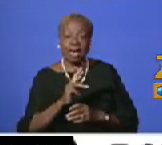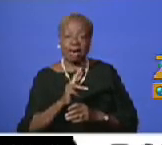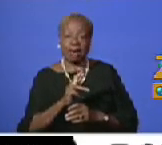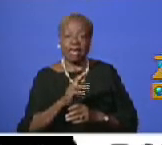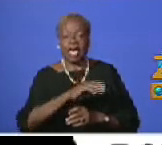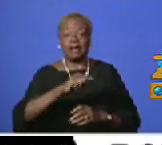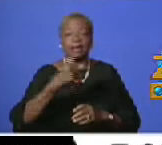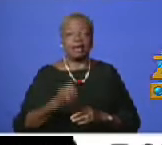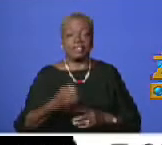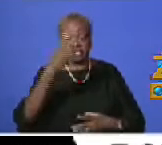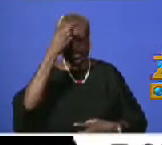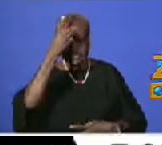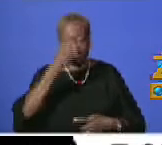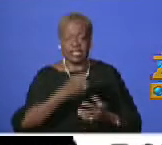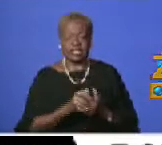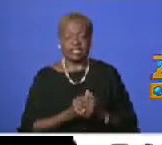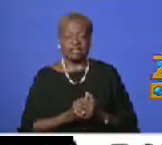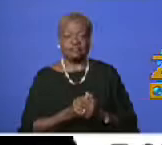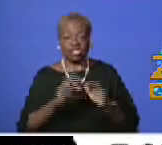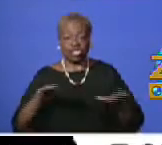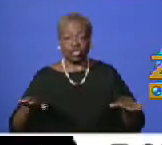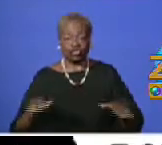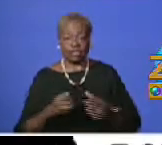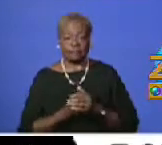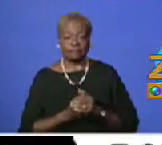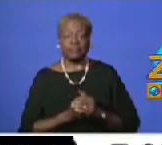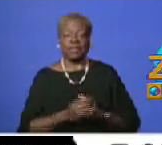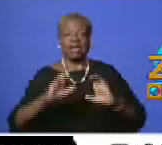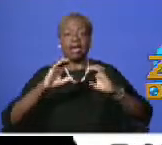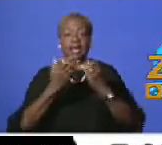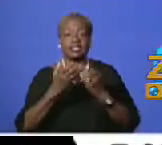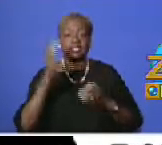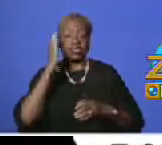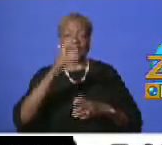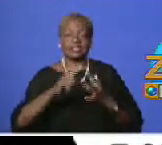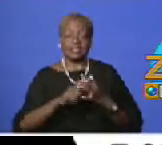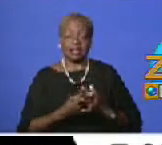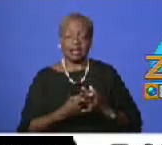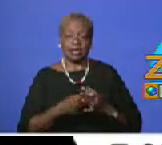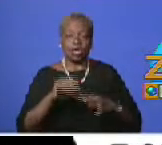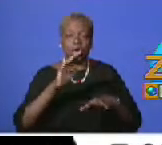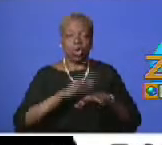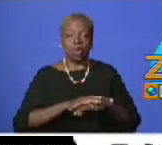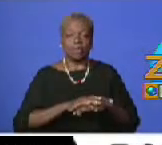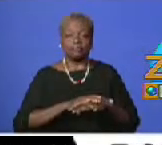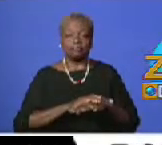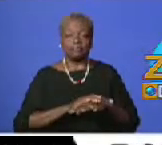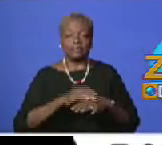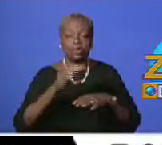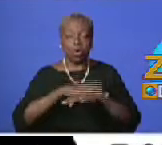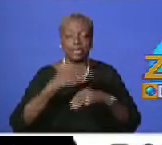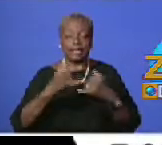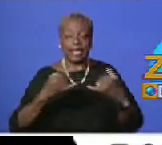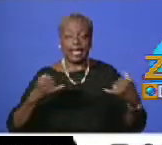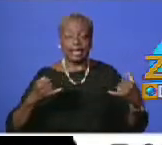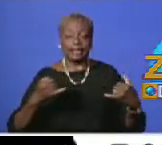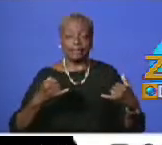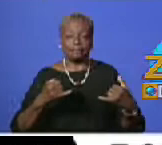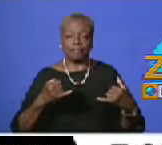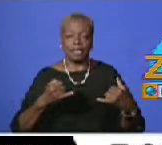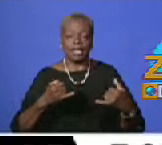and others. While classes will resume for the fall semester on virtual platforms, Dr. de Gorvel reiterates